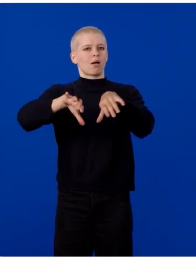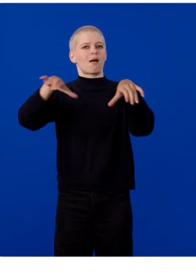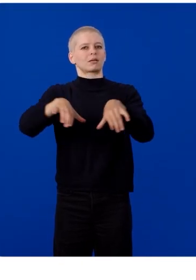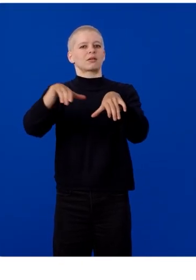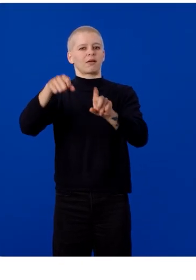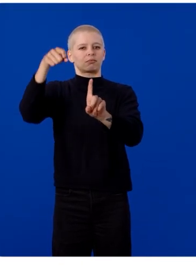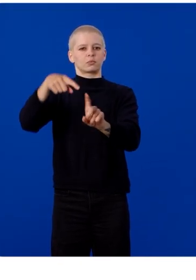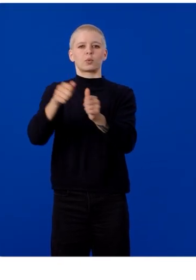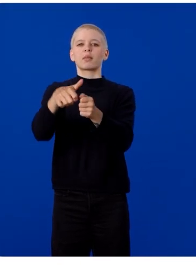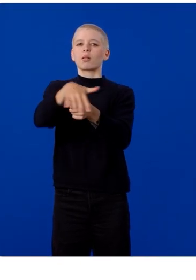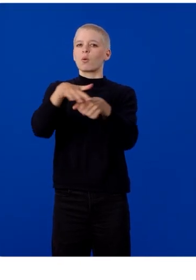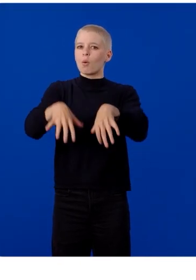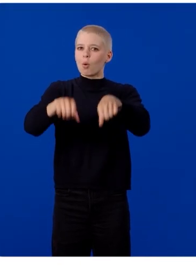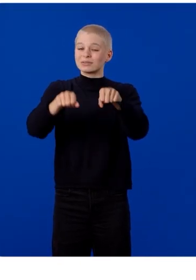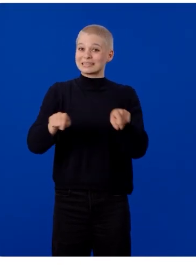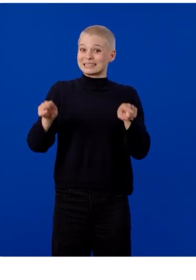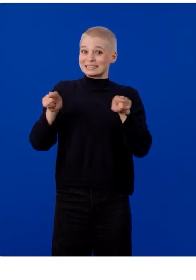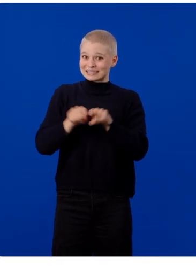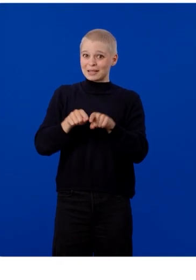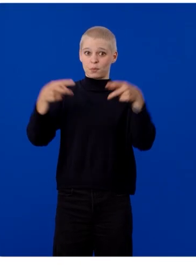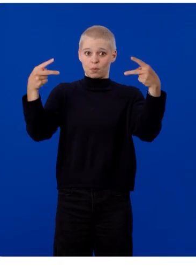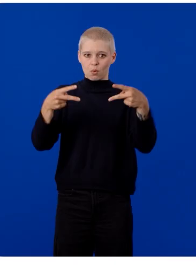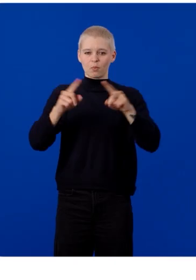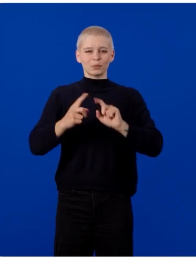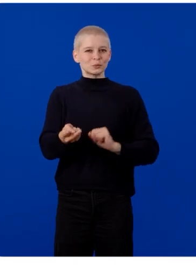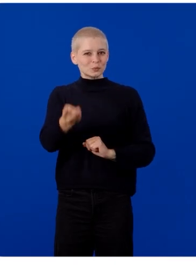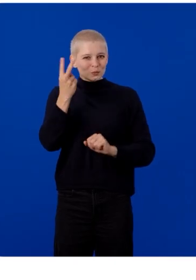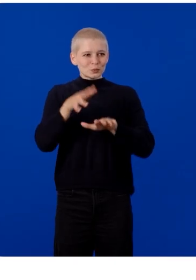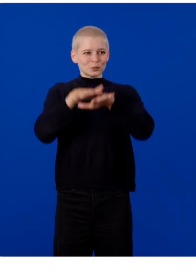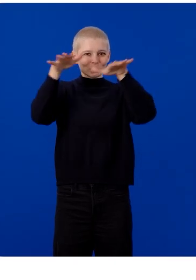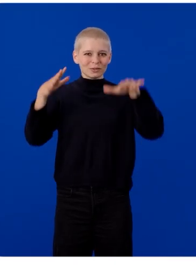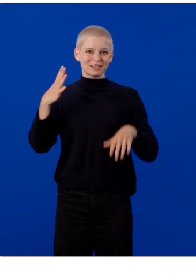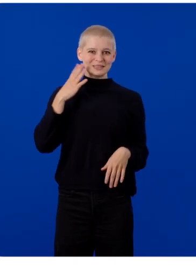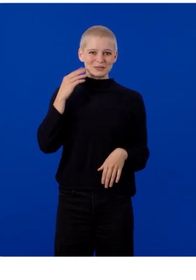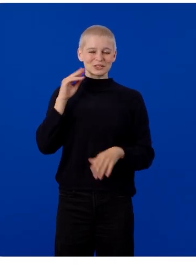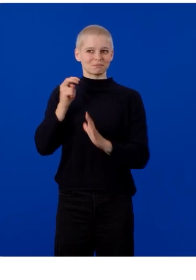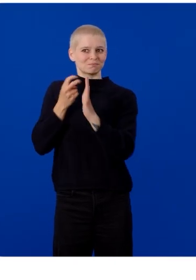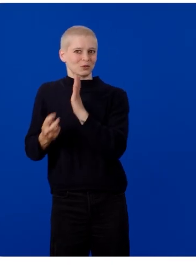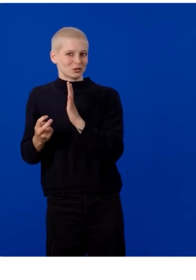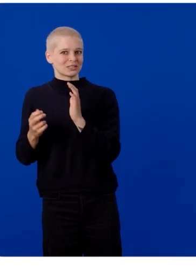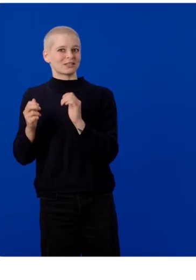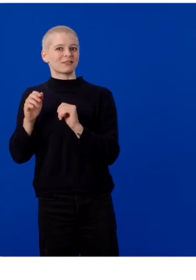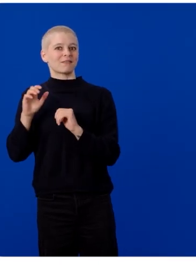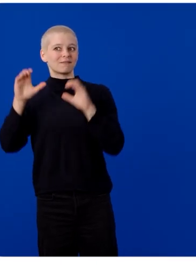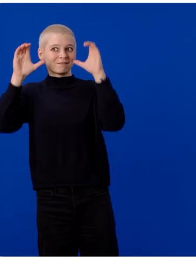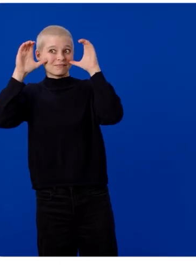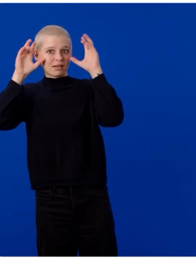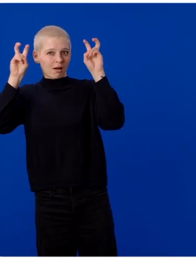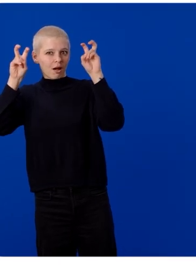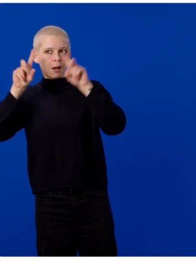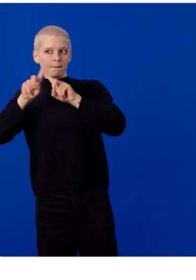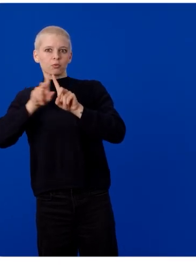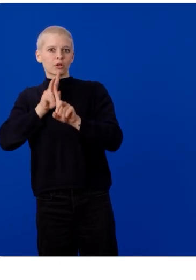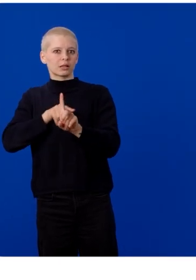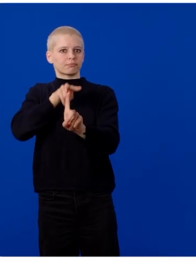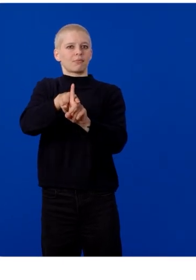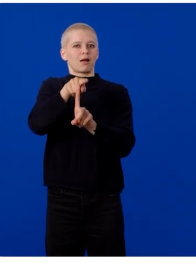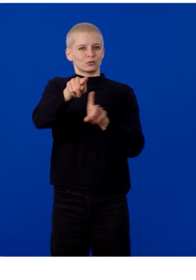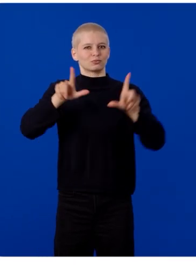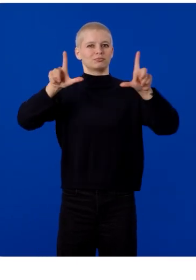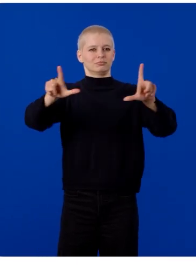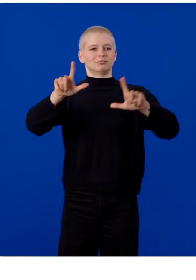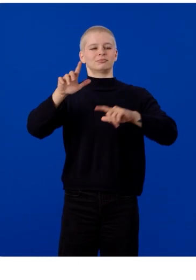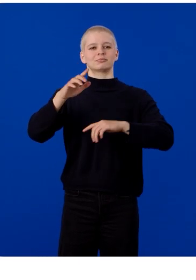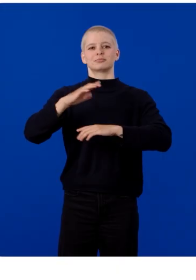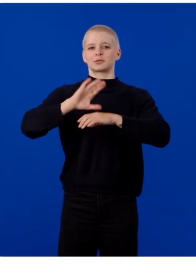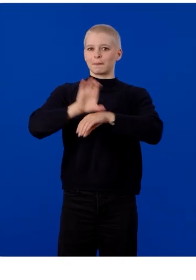localhost. Same code, two experiences. Immersive in VR, emulated on desktop. Anyone with a laptop